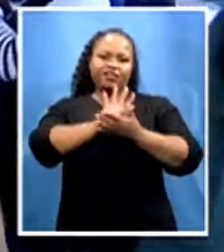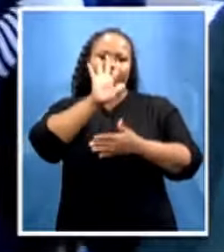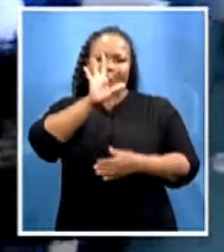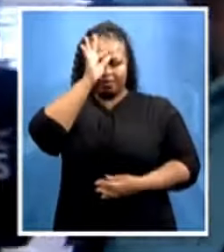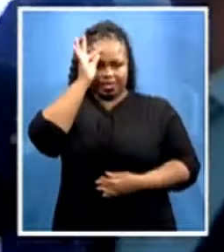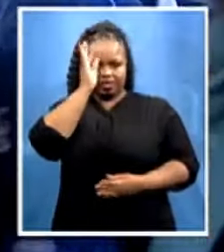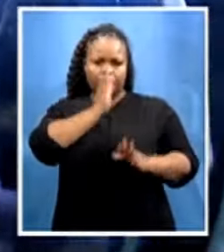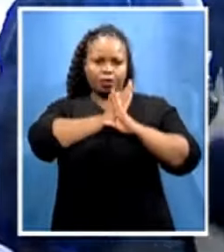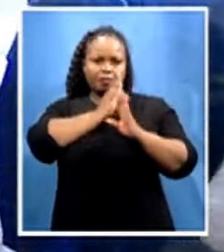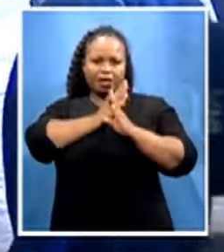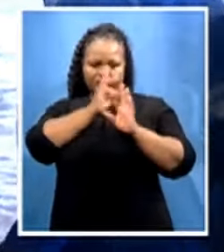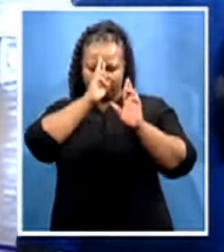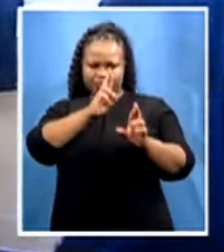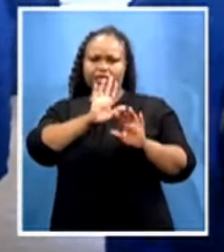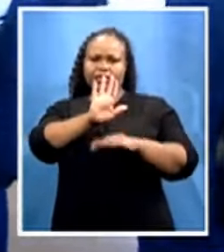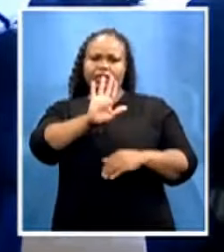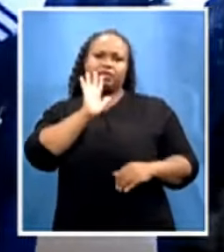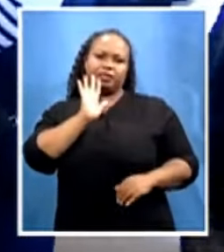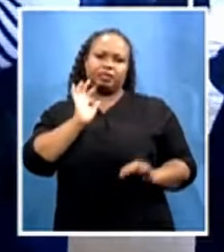And after